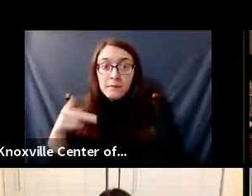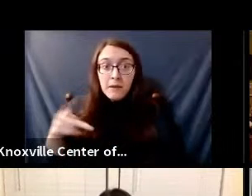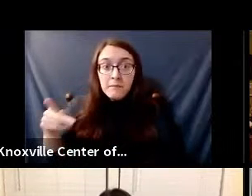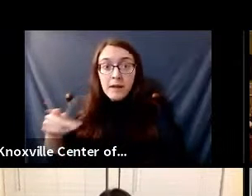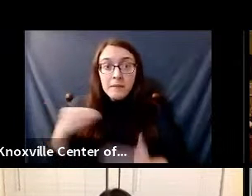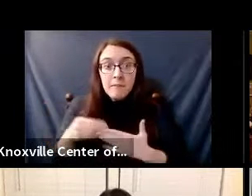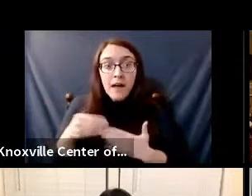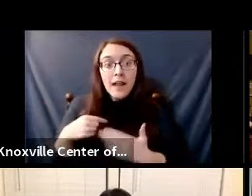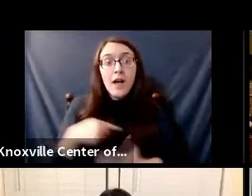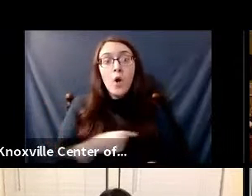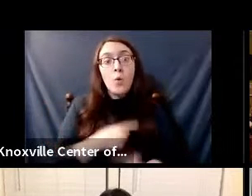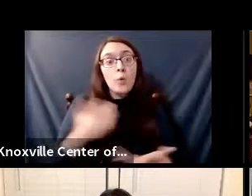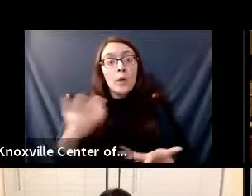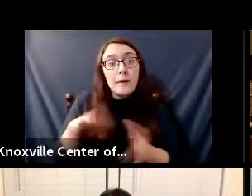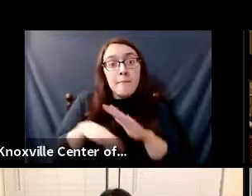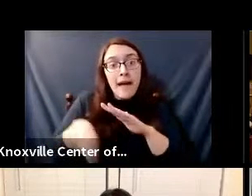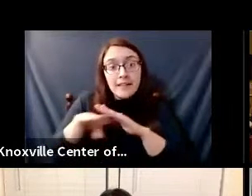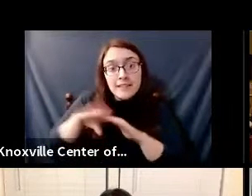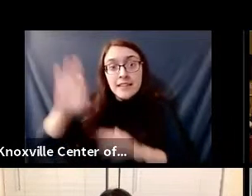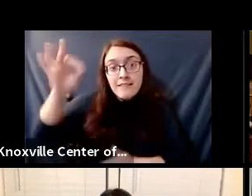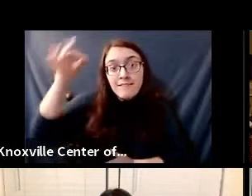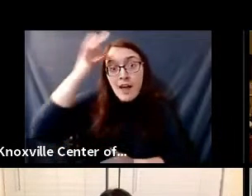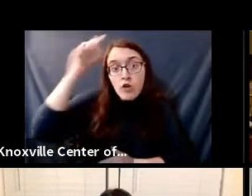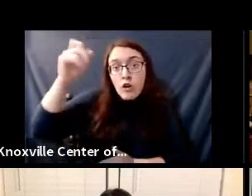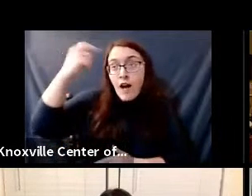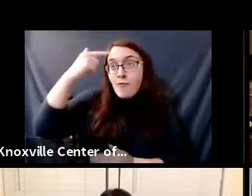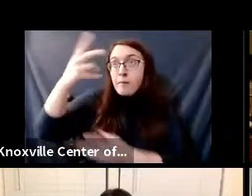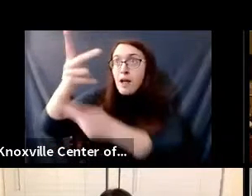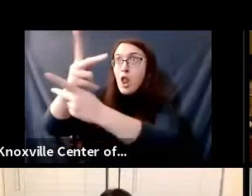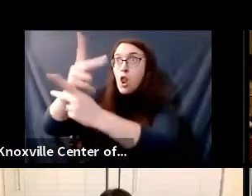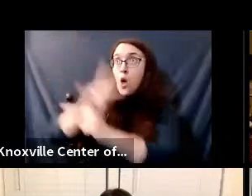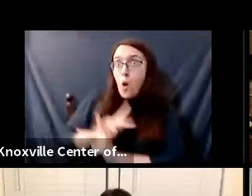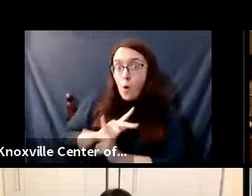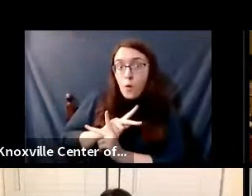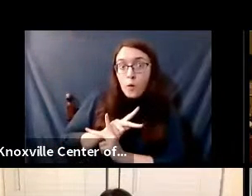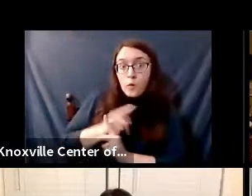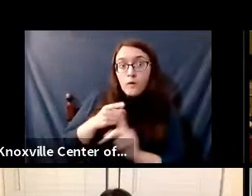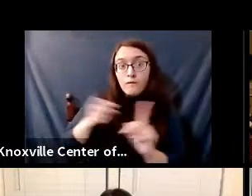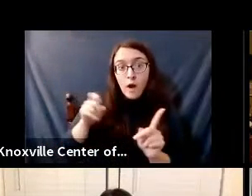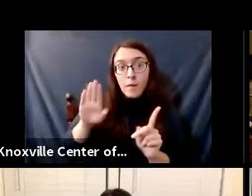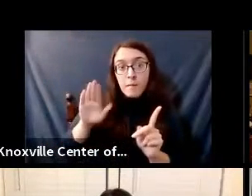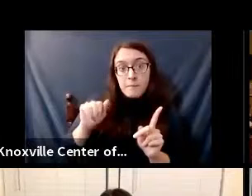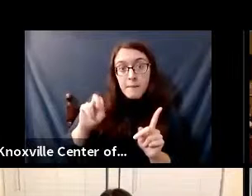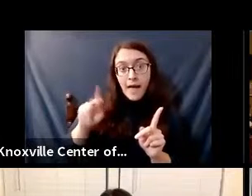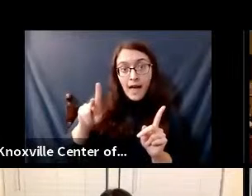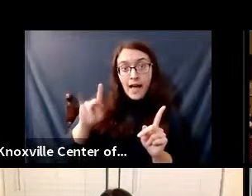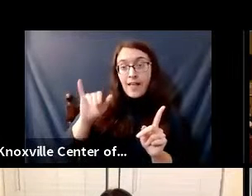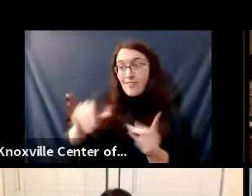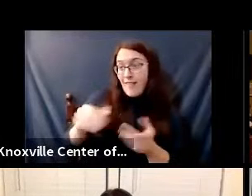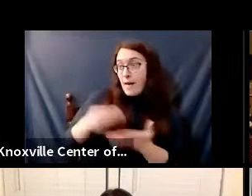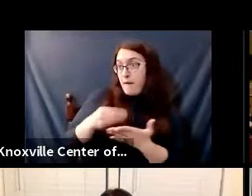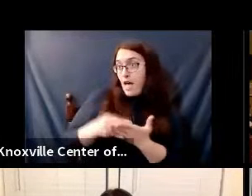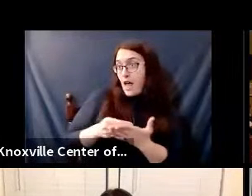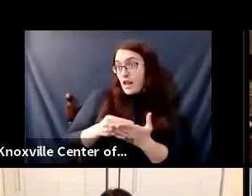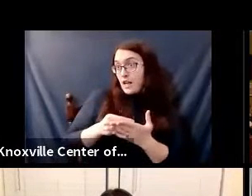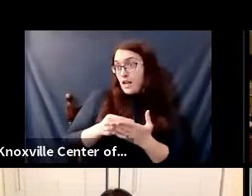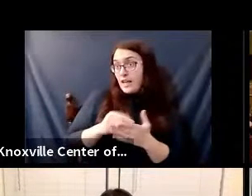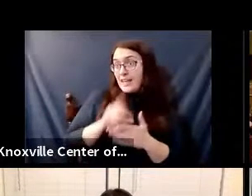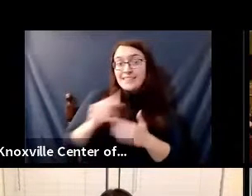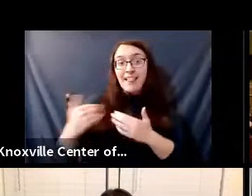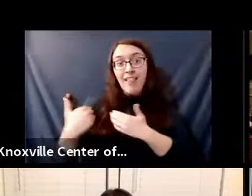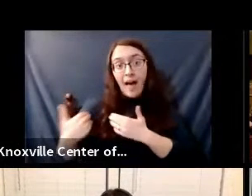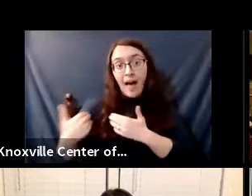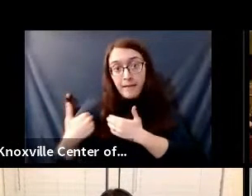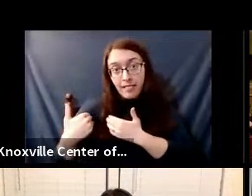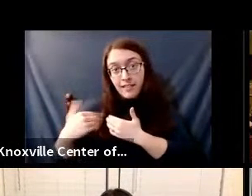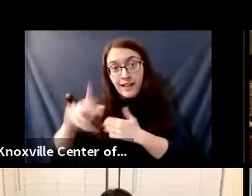received a loan from the federal government through our local banks, and that money sits on our book as a liability.